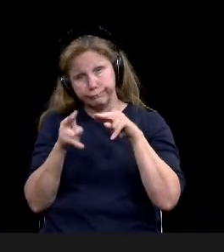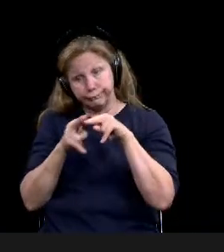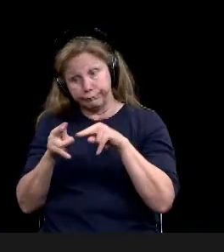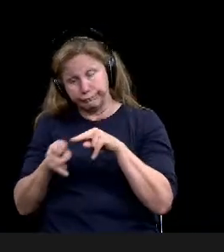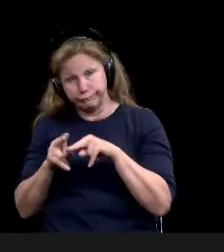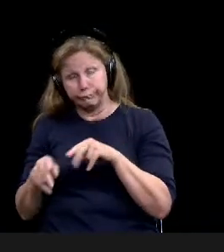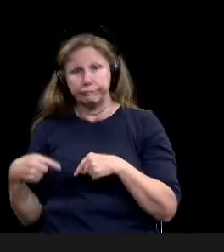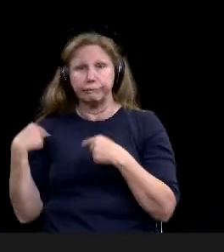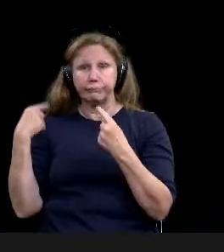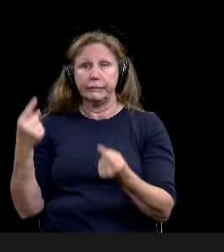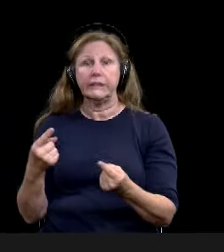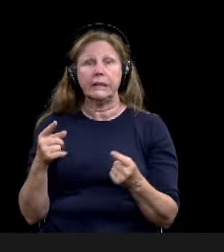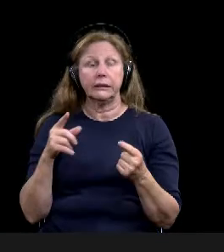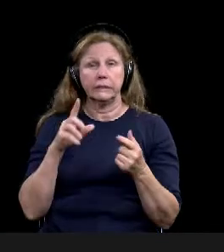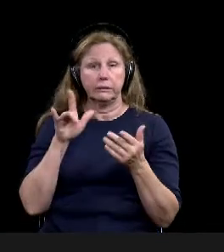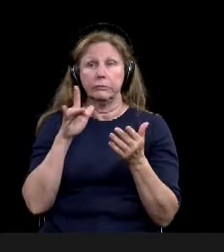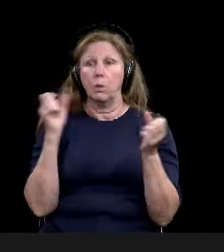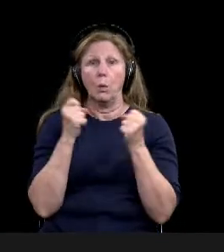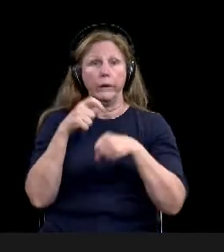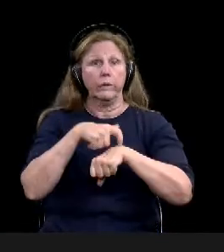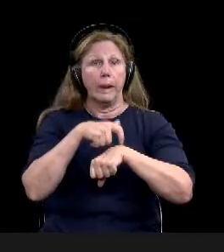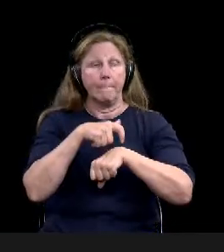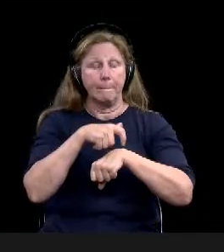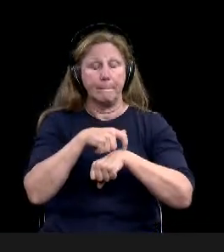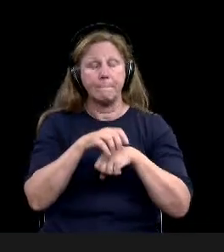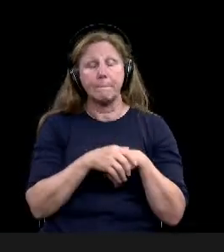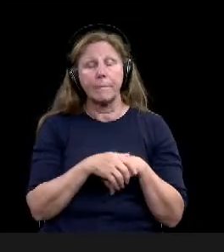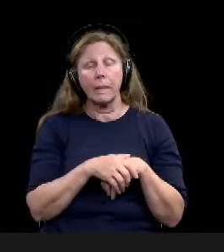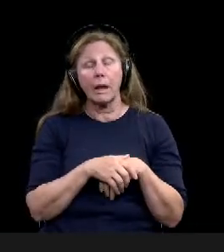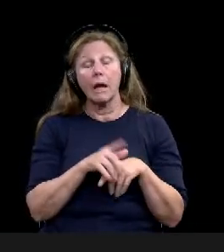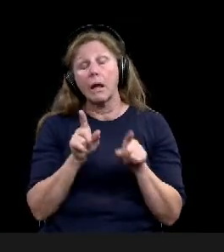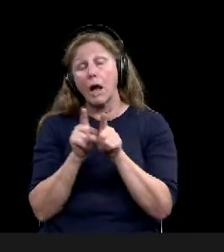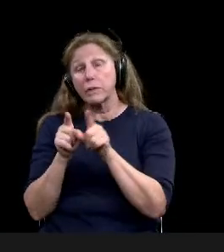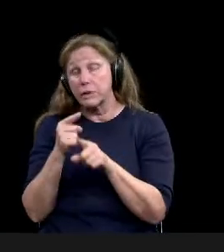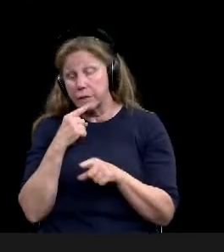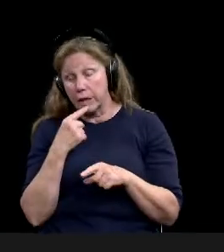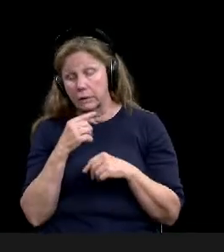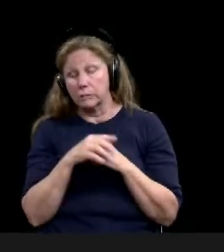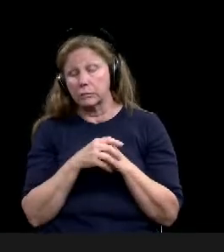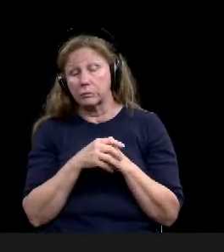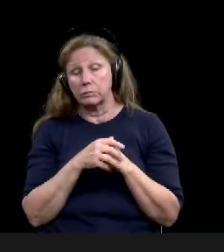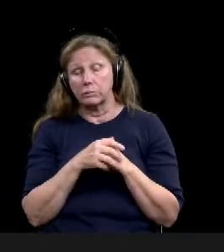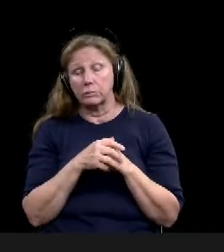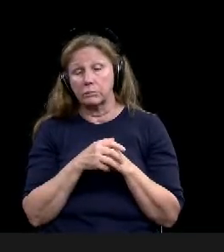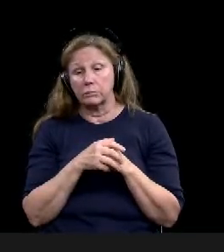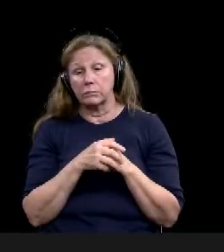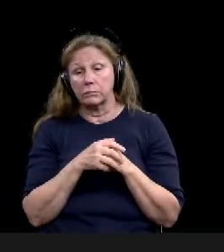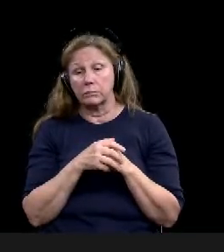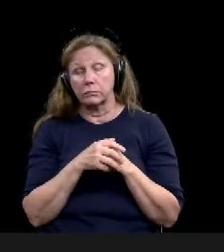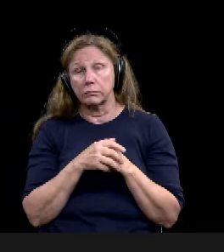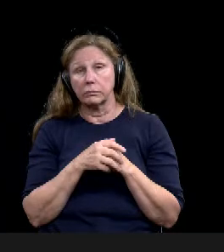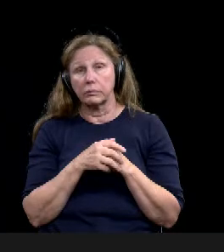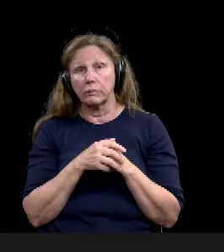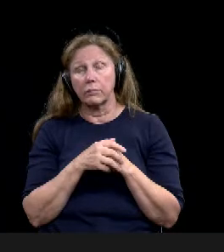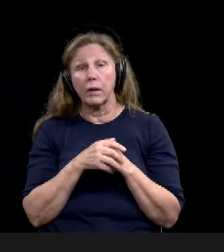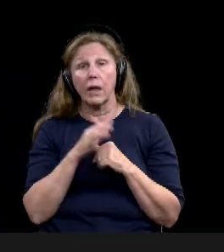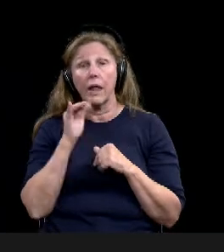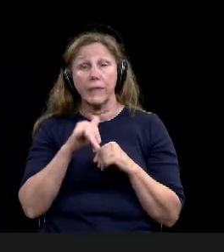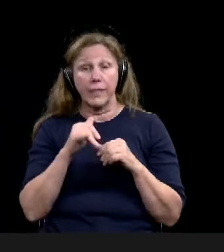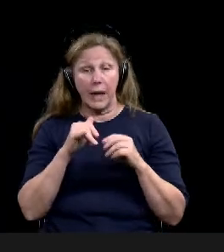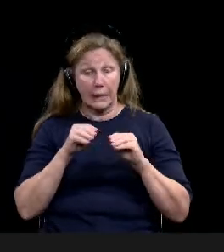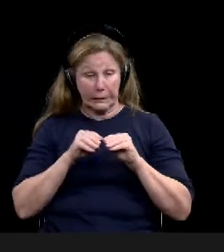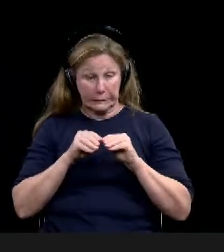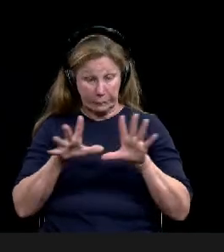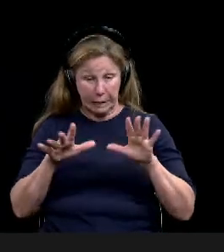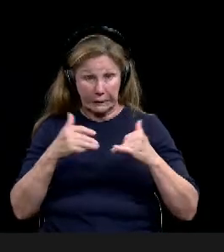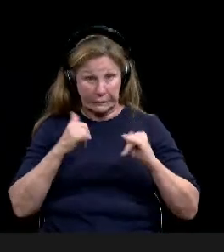is spread of the virus in our community, we will continue to see neighbors perish from this disease. So while